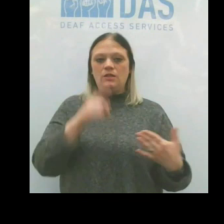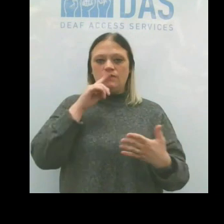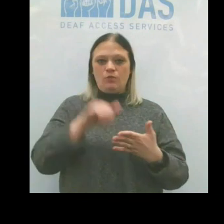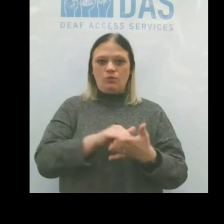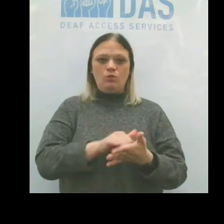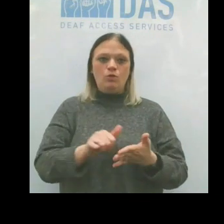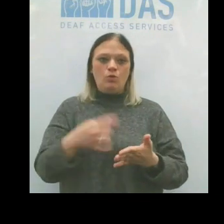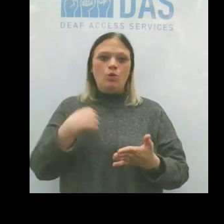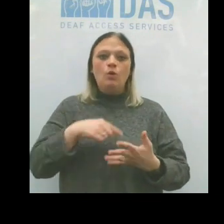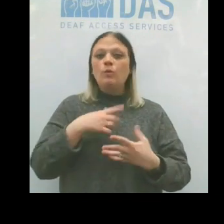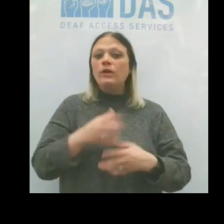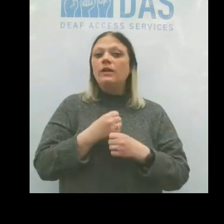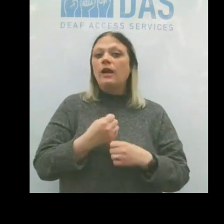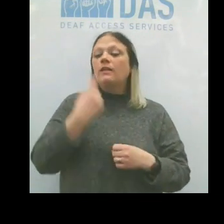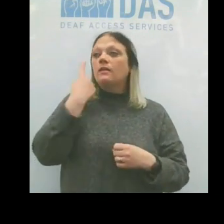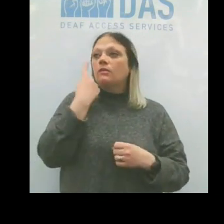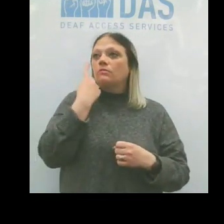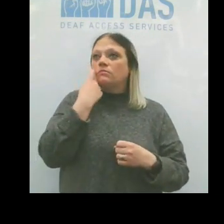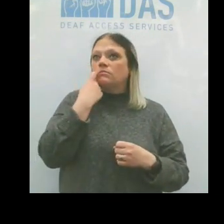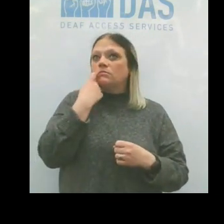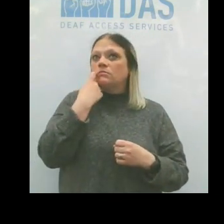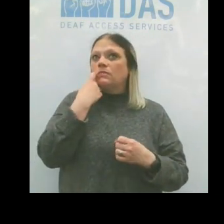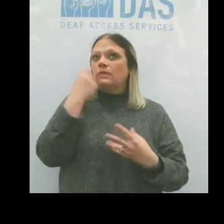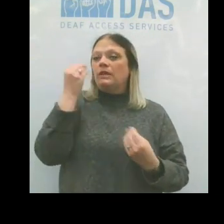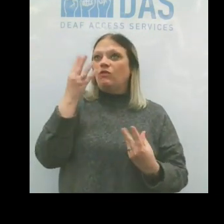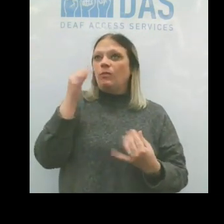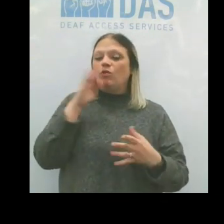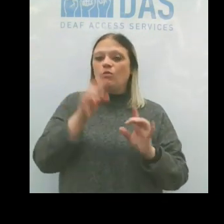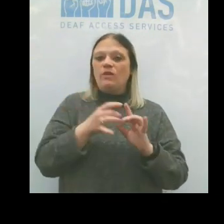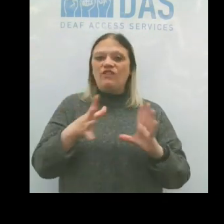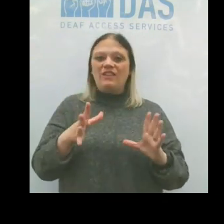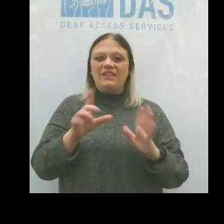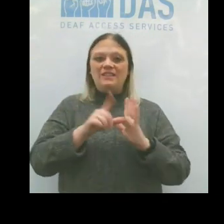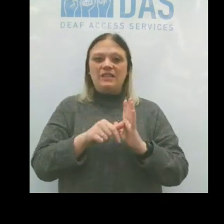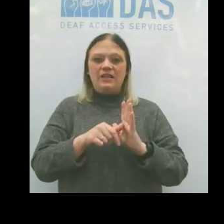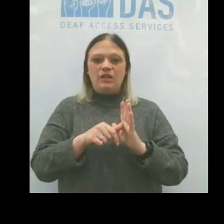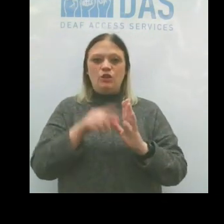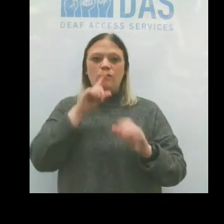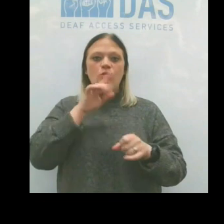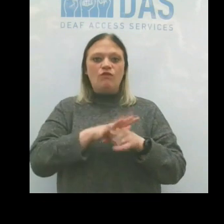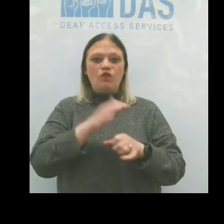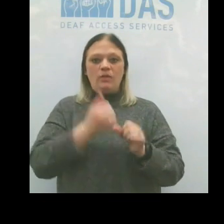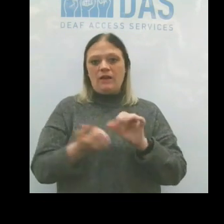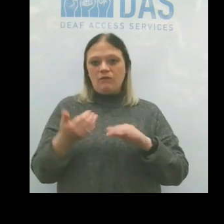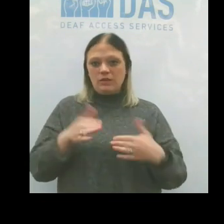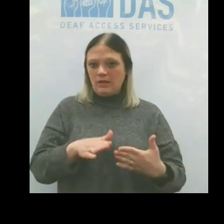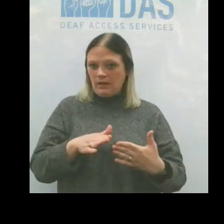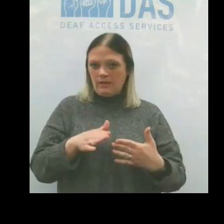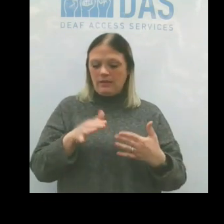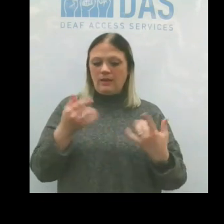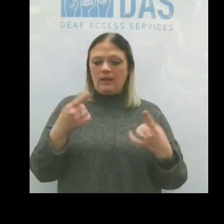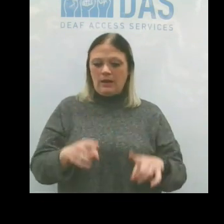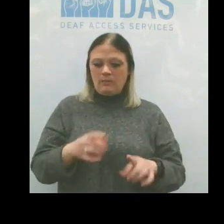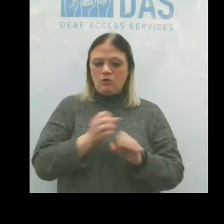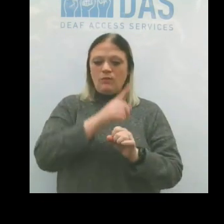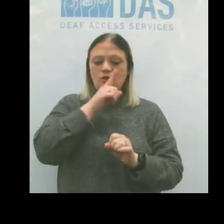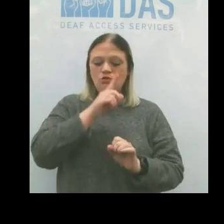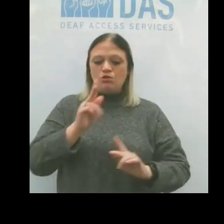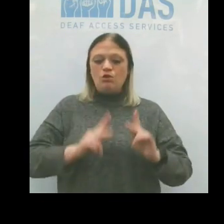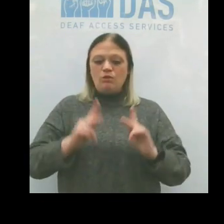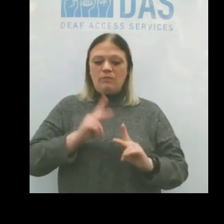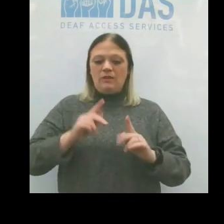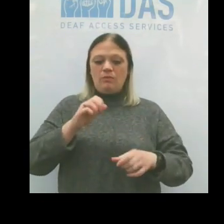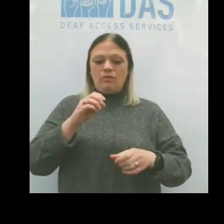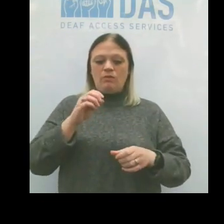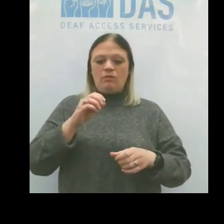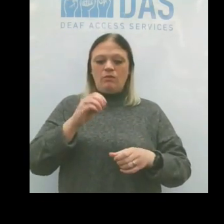usually get the latest data and we'll release it a little later. They're confirming every death that occurred to make certain that the individuals who died actually were county